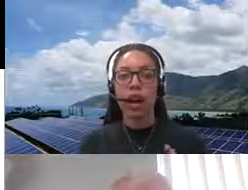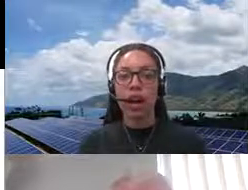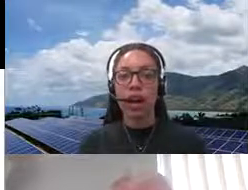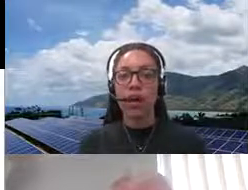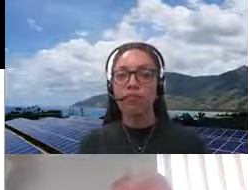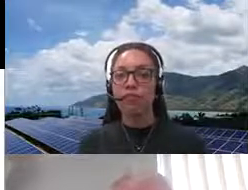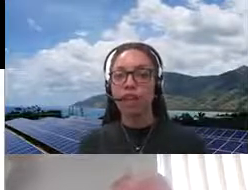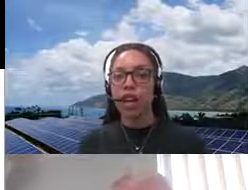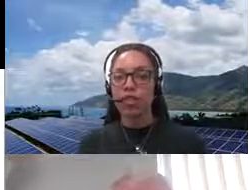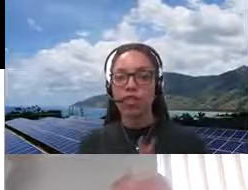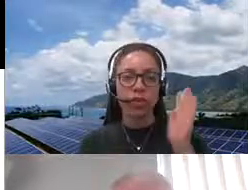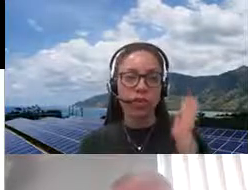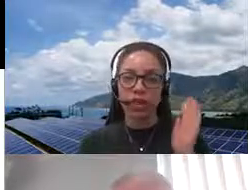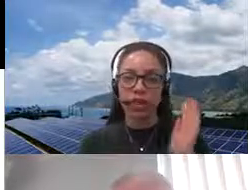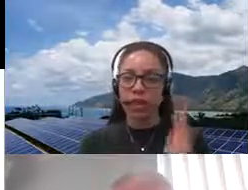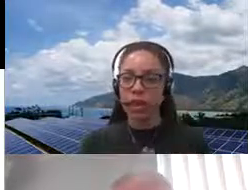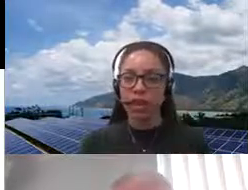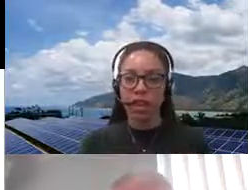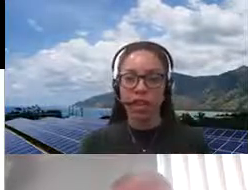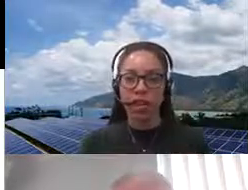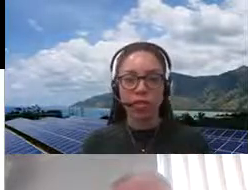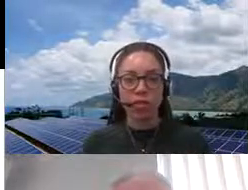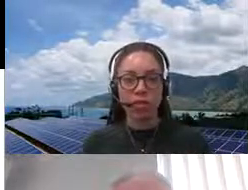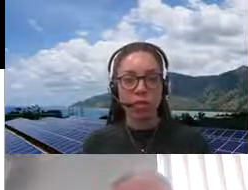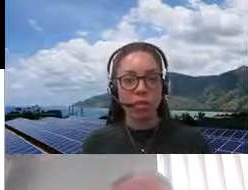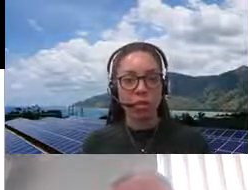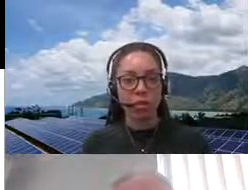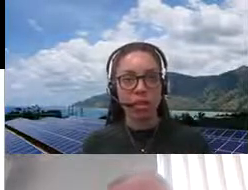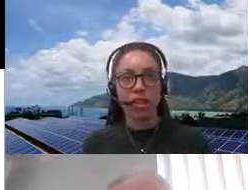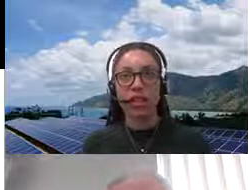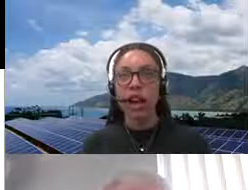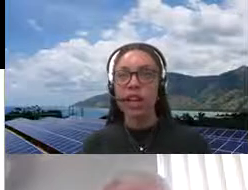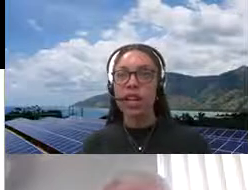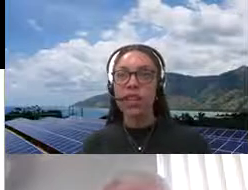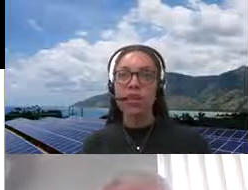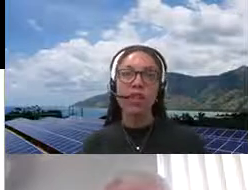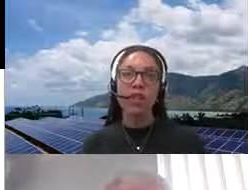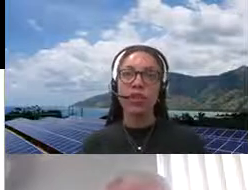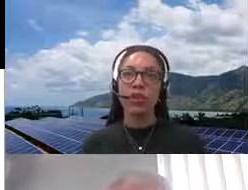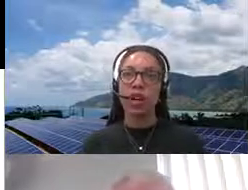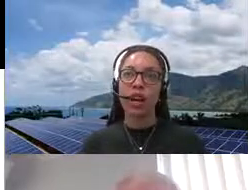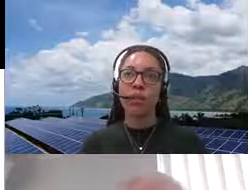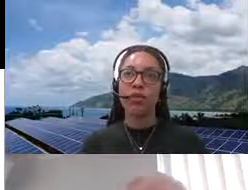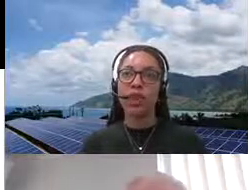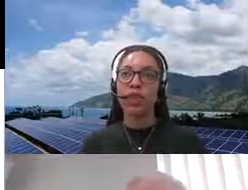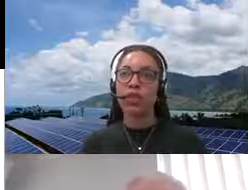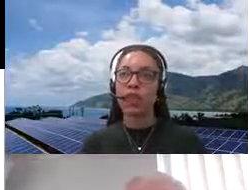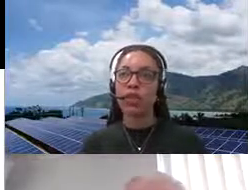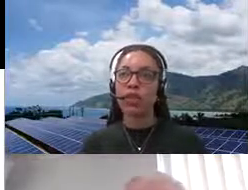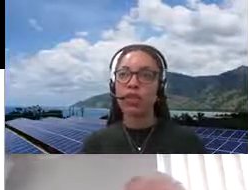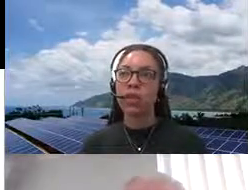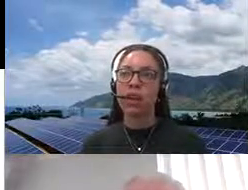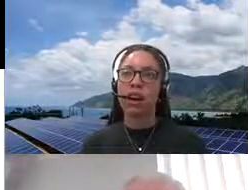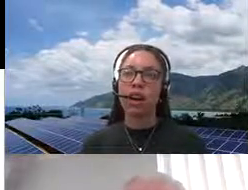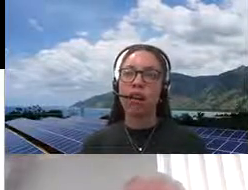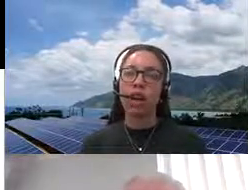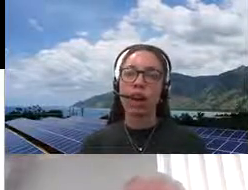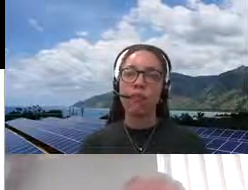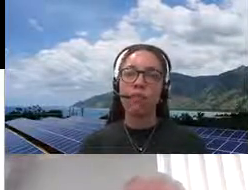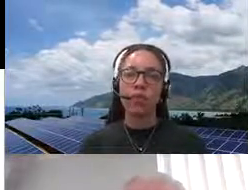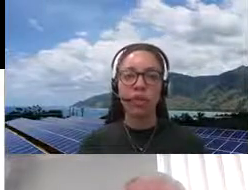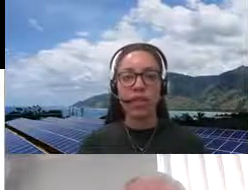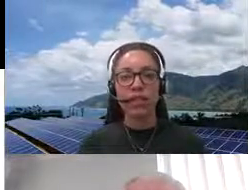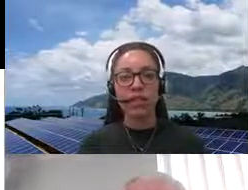So Ash, just feel free to chime in and I'll just sort of plug through this. So as we mentioned before, we really do recommend, just because there